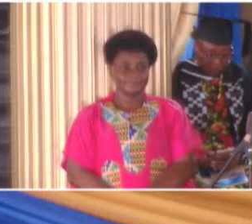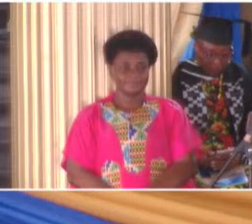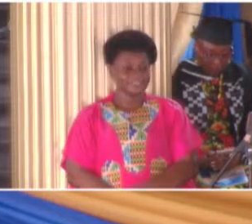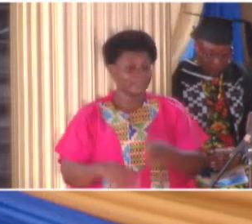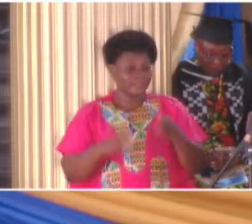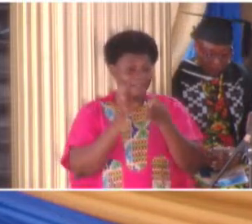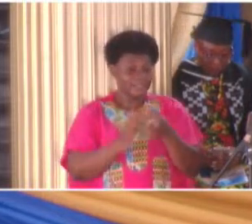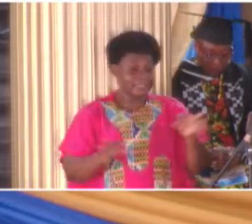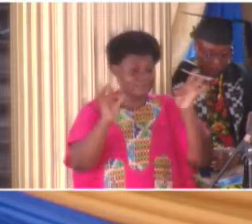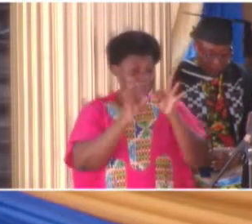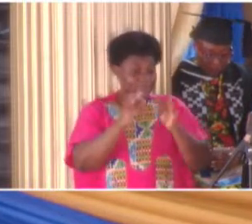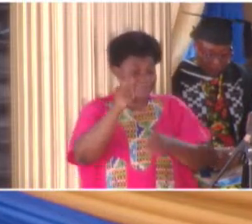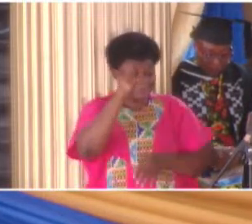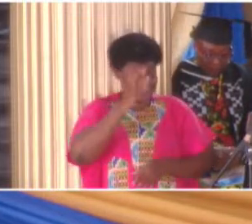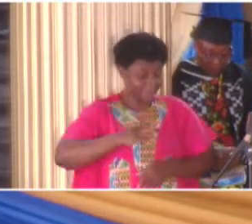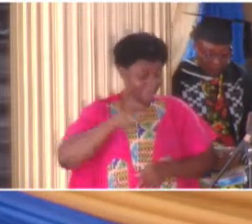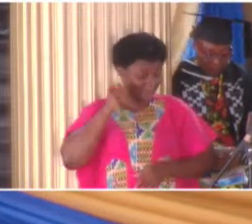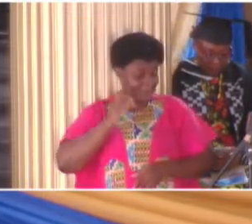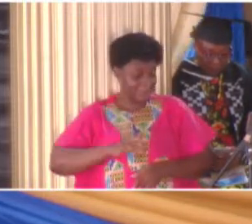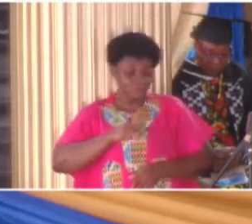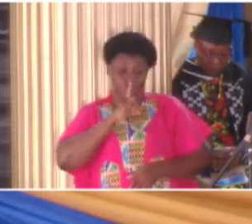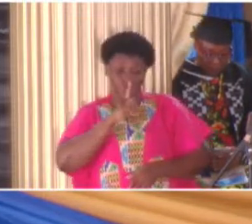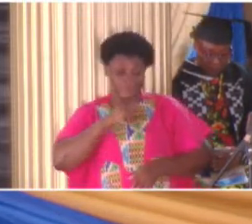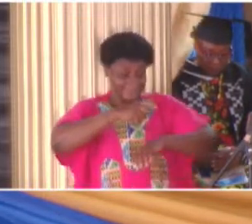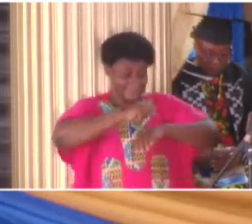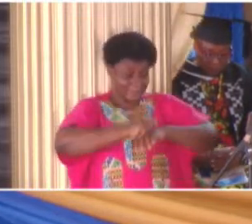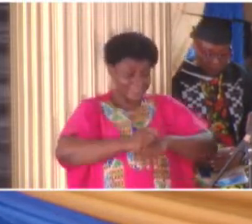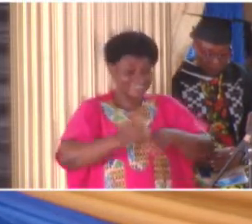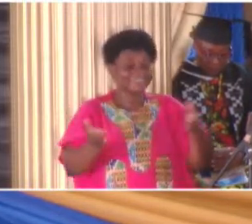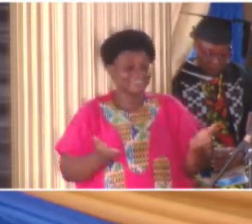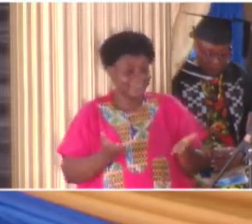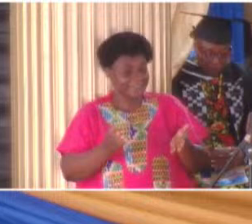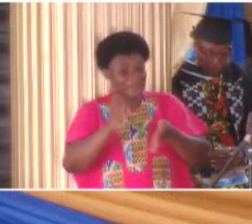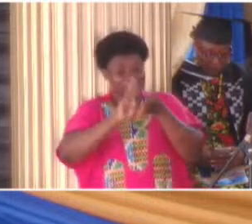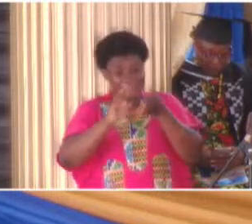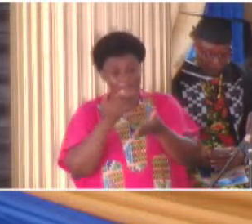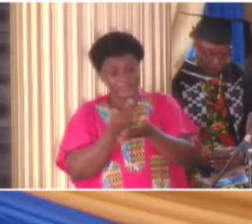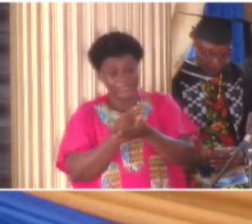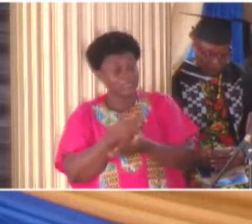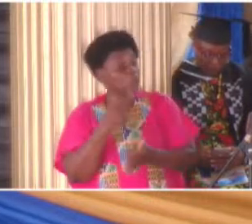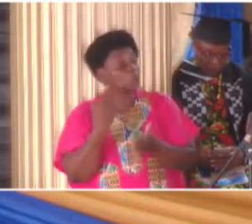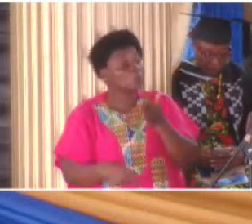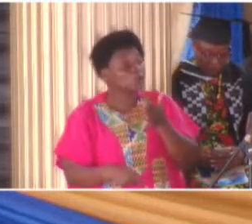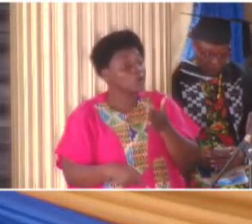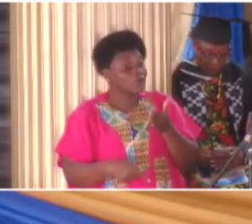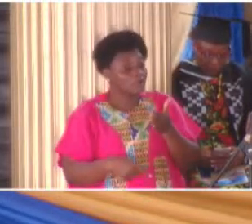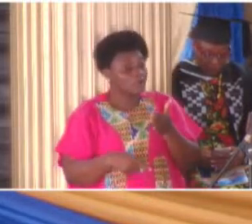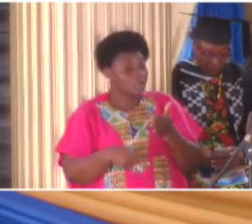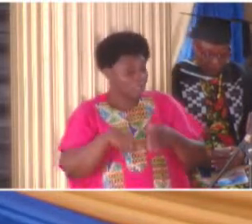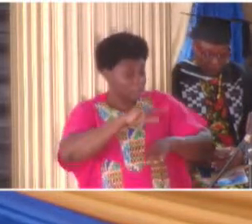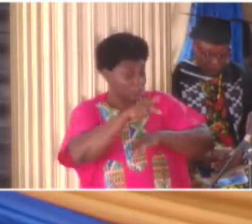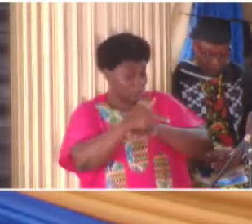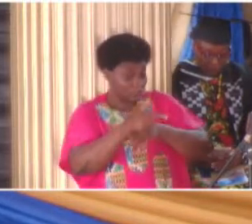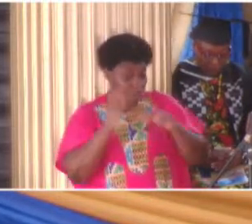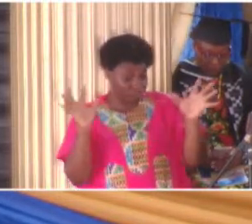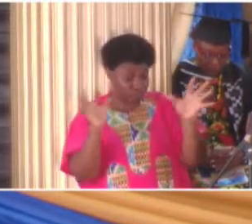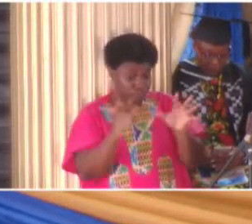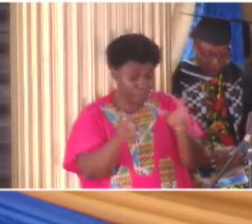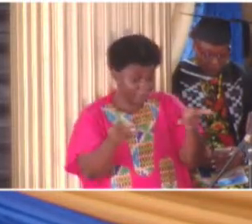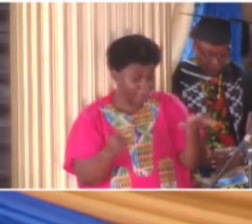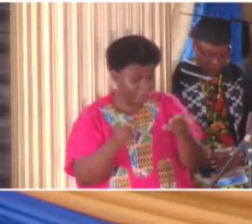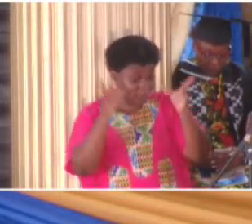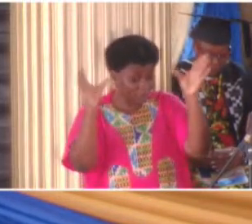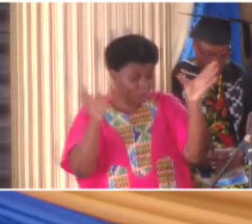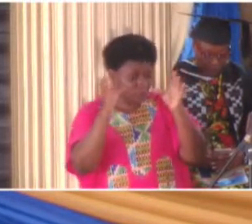Distinguished ladies and gentlemen, it is a tradition here at the University of Ghana that at congregation ceremonies, one of the